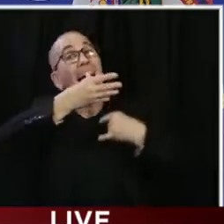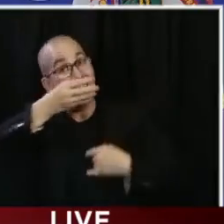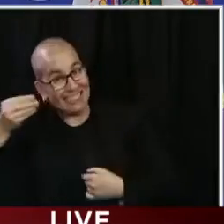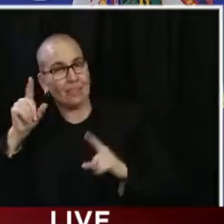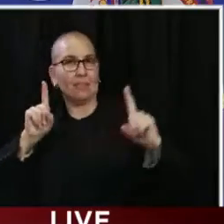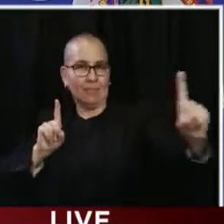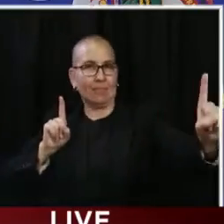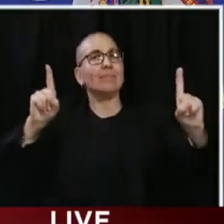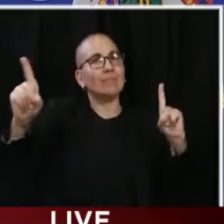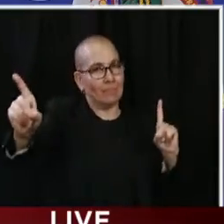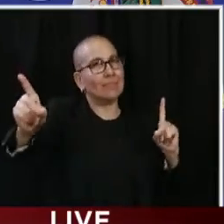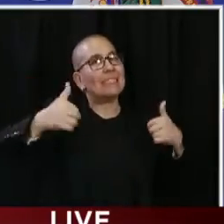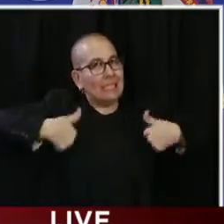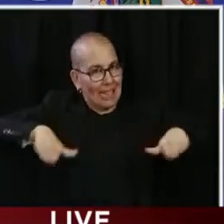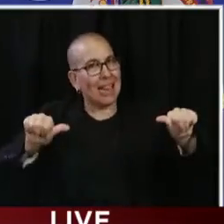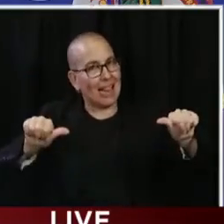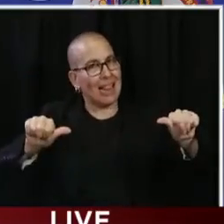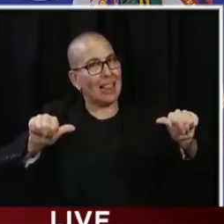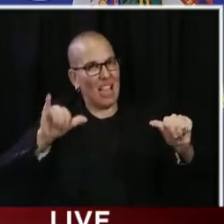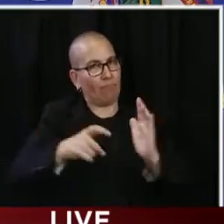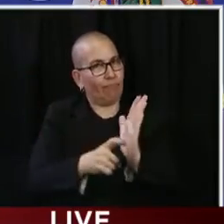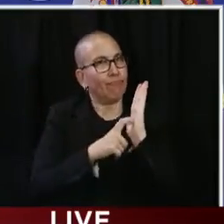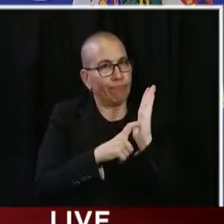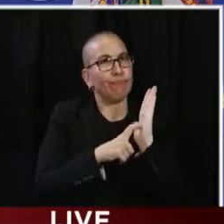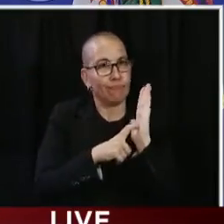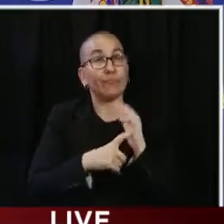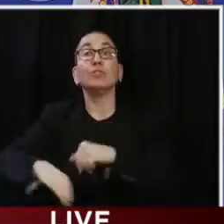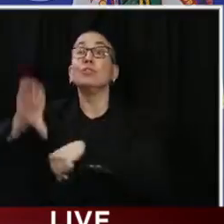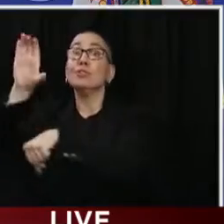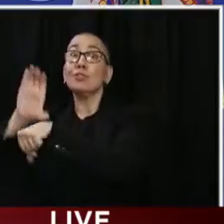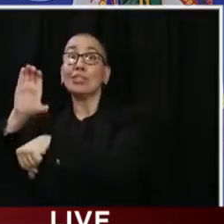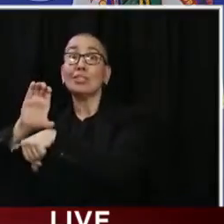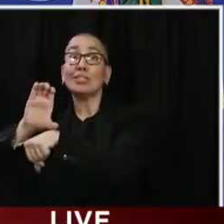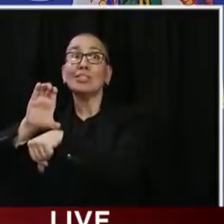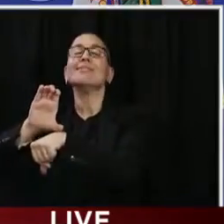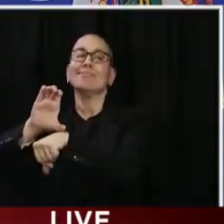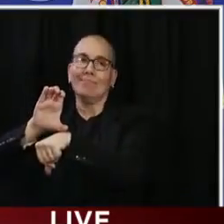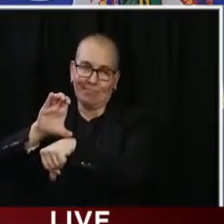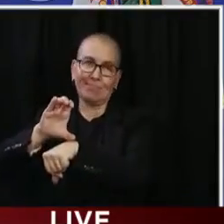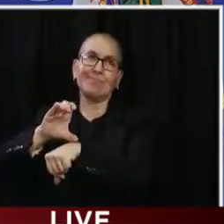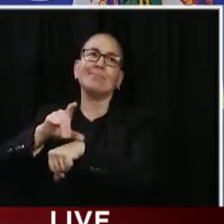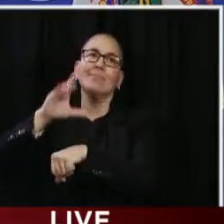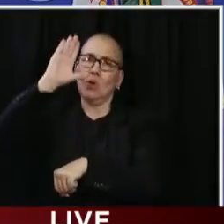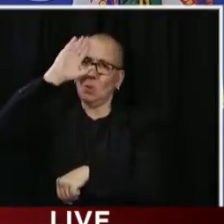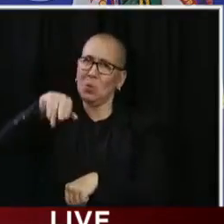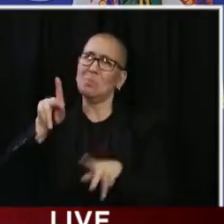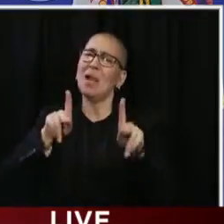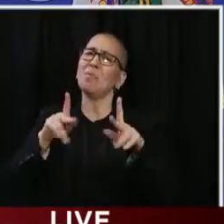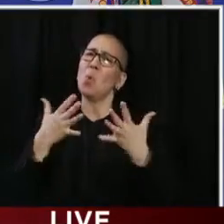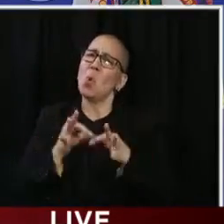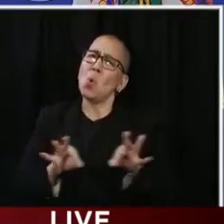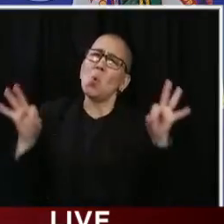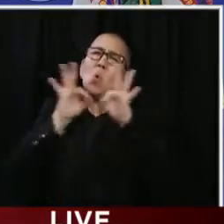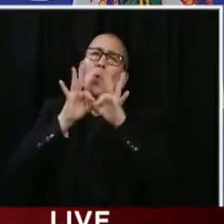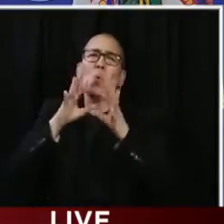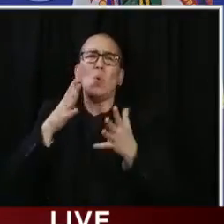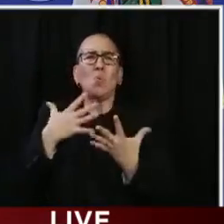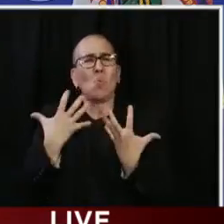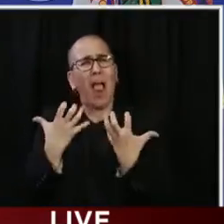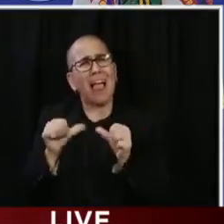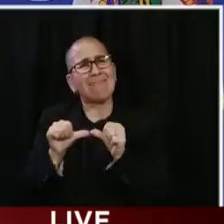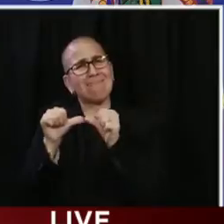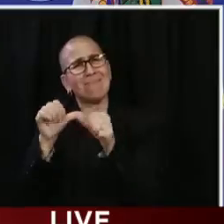know this is such an important issue for so many Minnesotans and an important part of life. And so we'll move to have indoors at 10 or